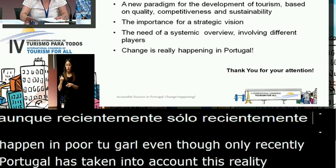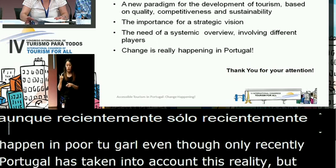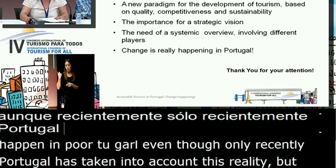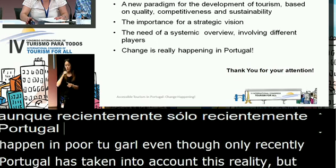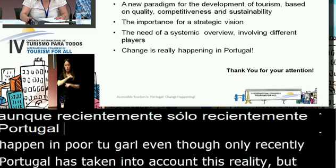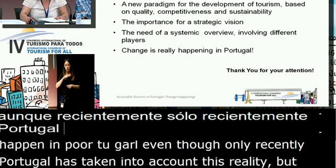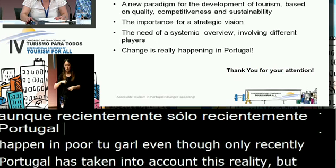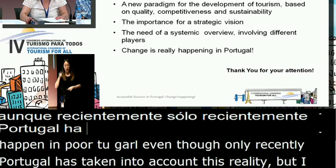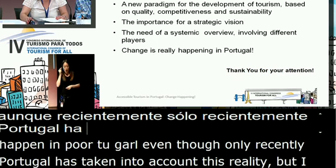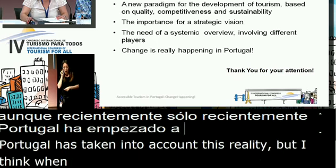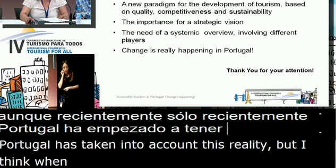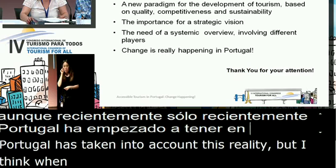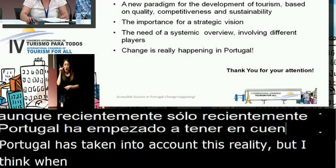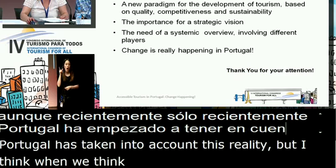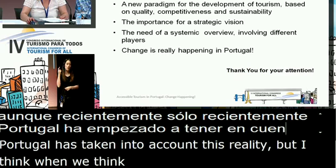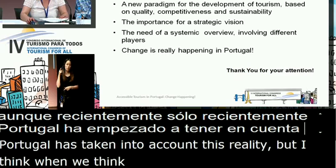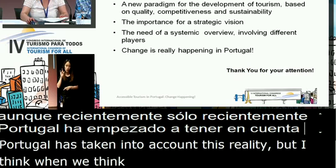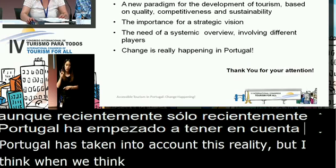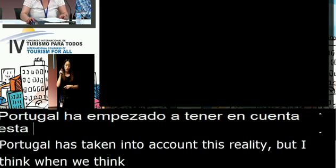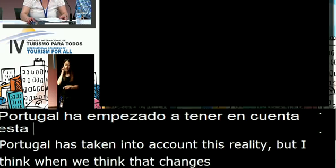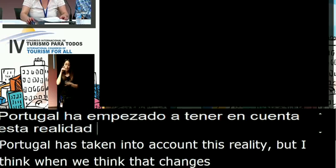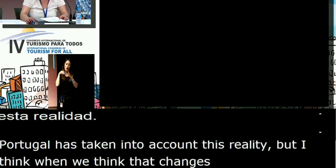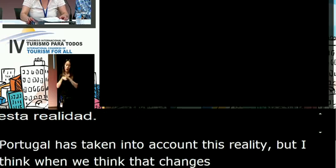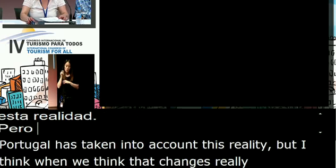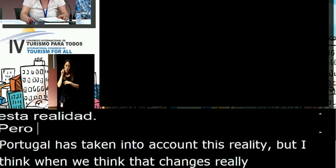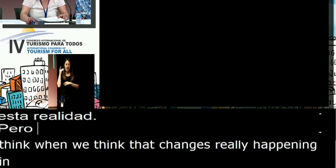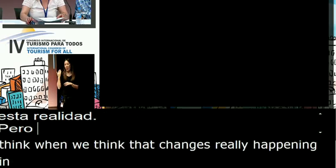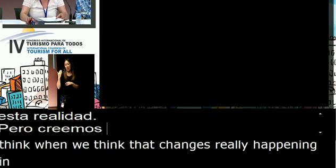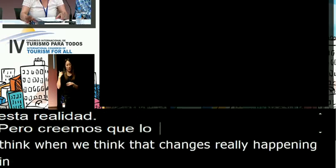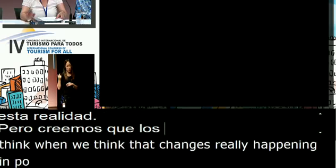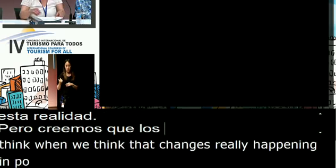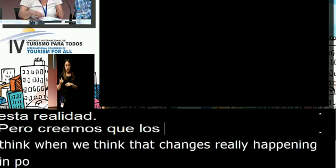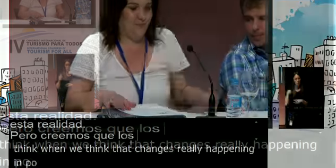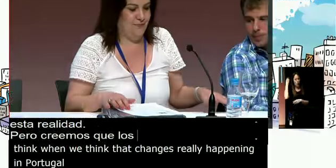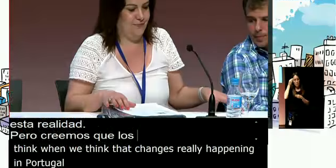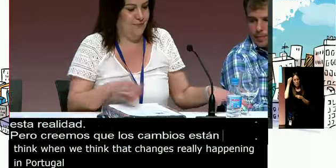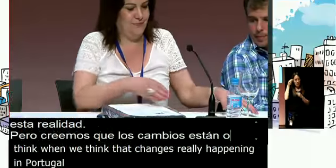that change is really happening in Portugal. Thank you very much for your attention.